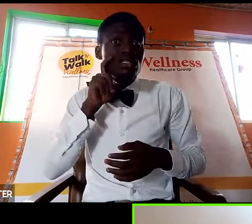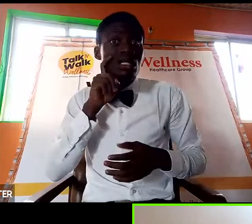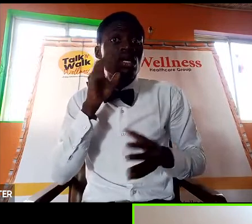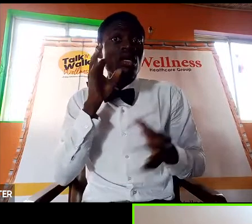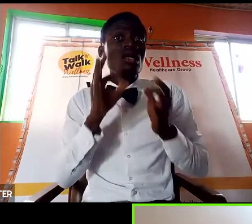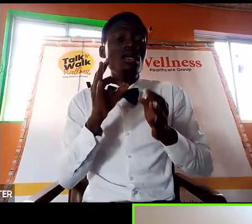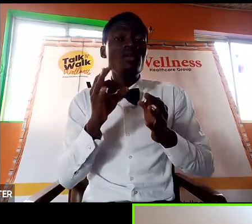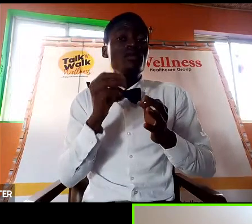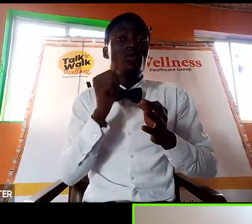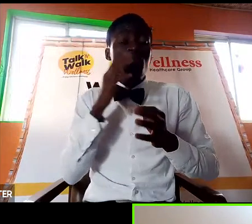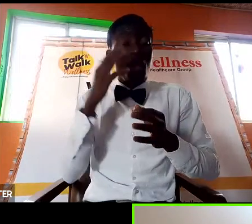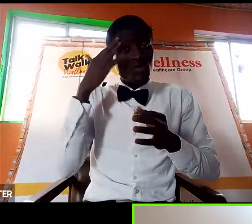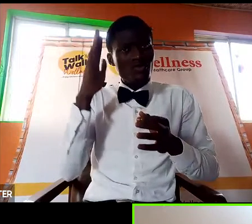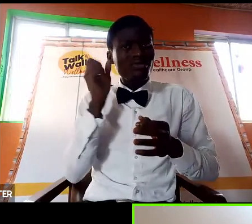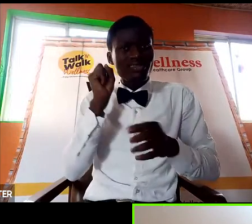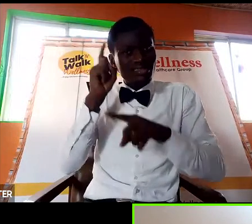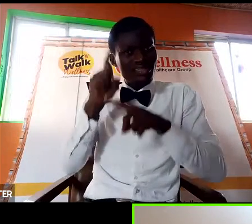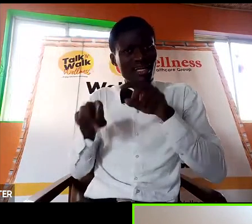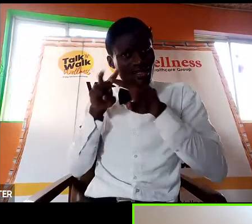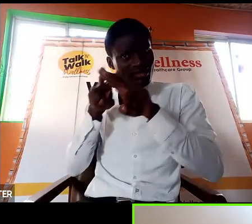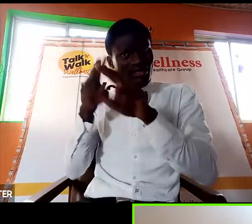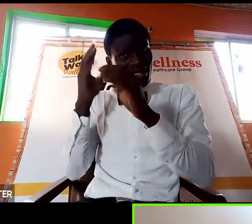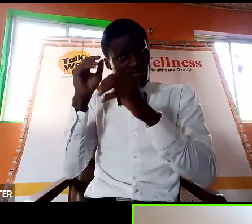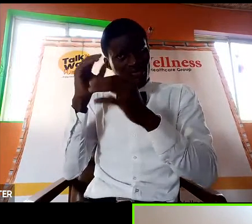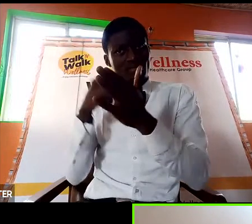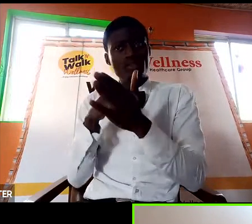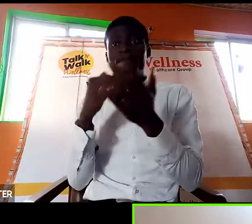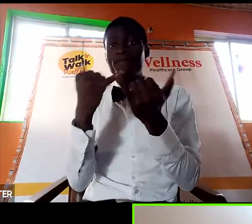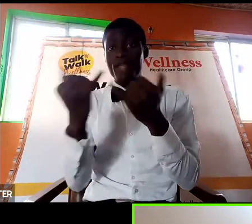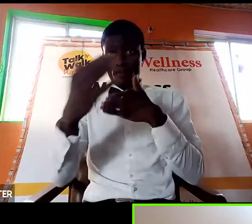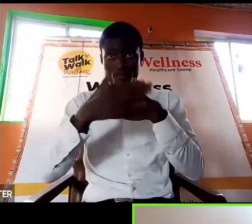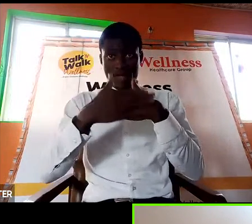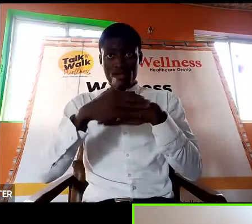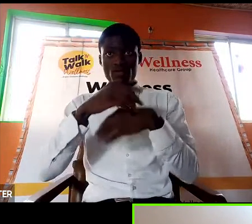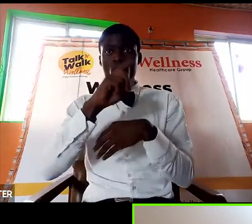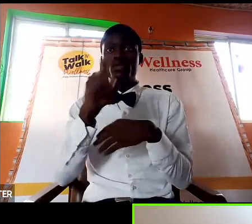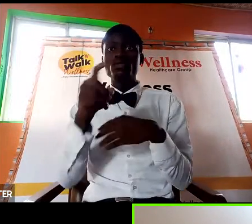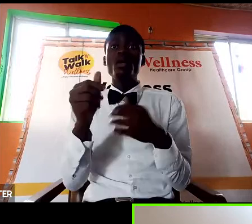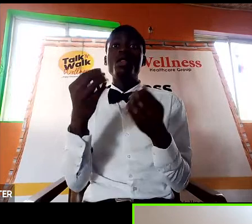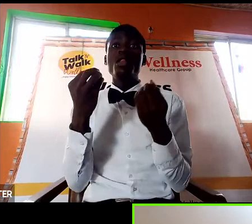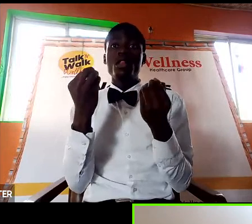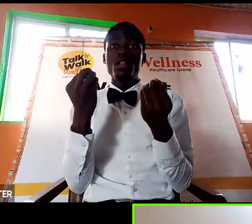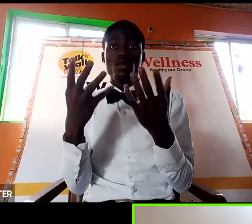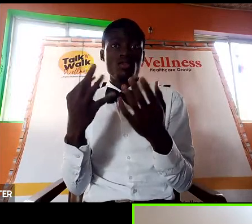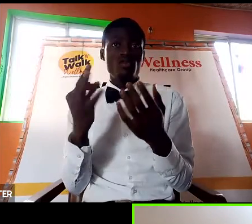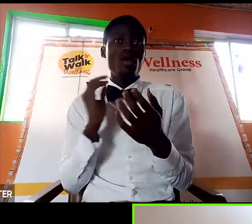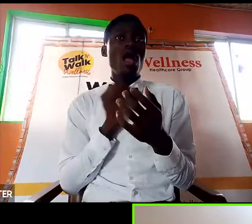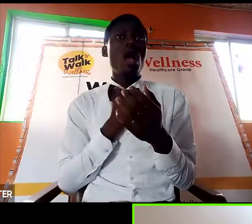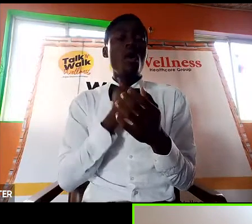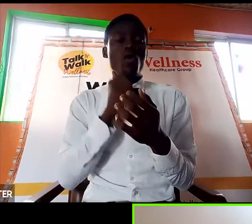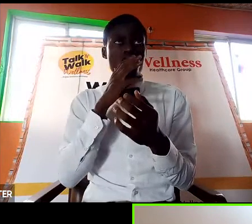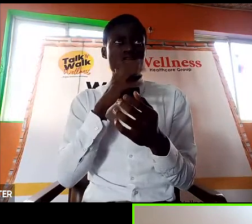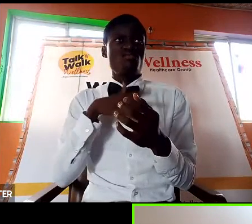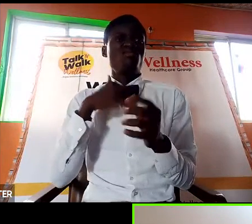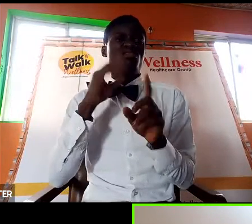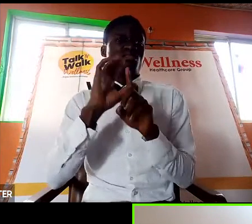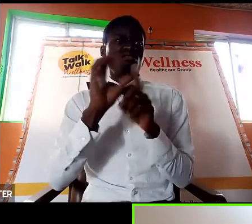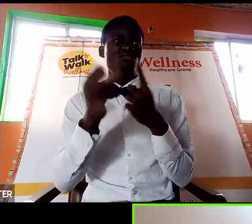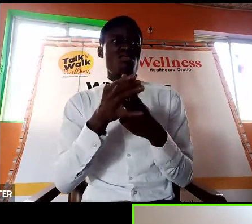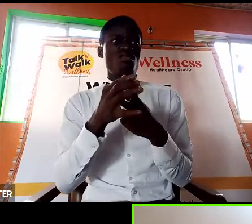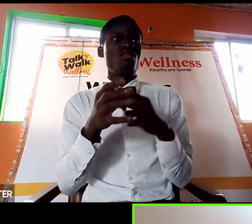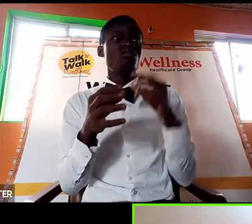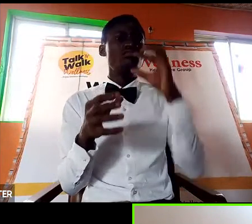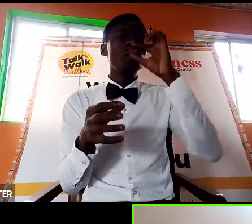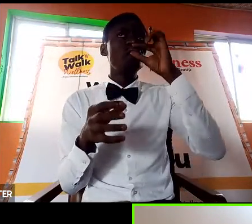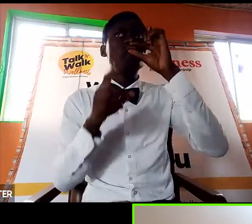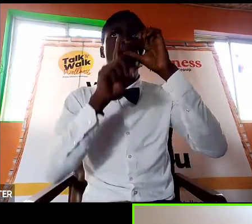now, back to the question. So for a lot of our women, they'll be conditioned not to talk. Because if she talks, the man might be